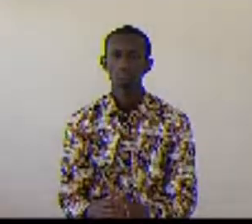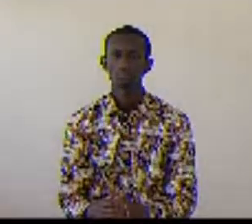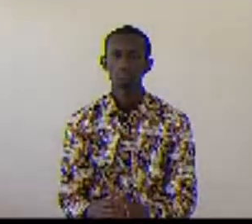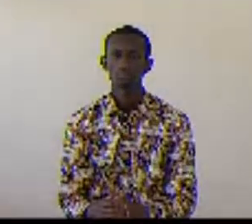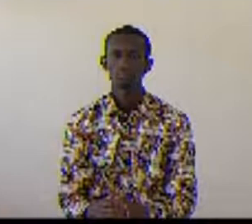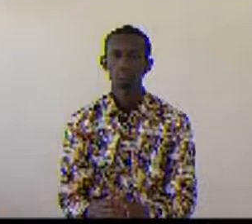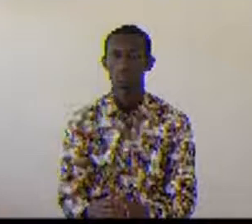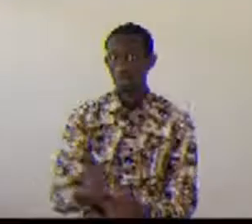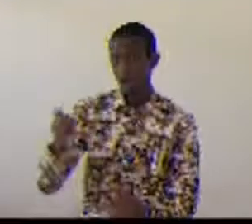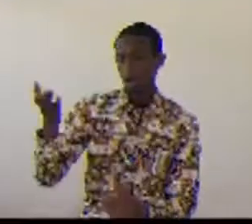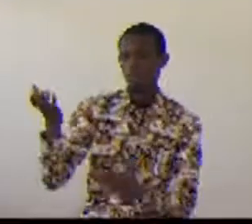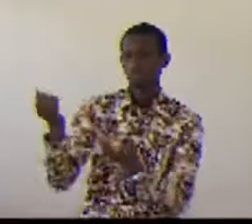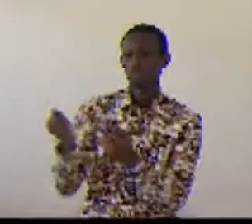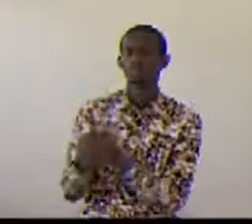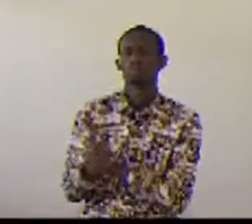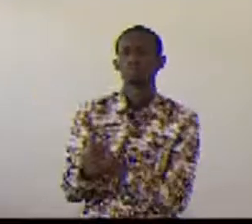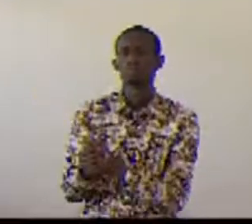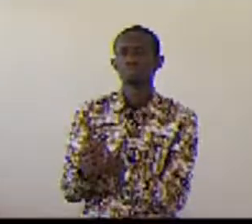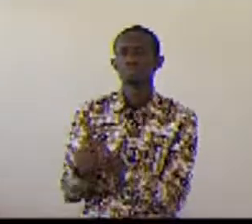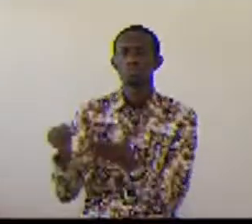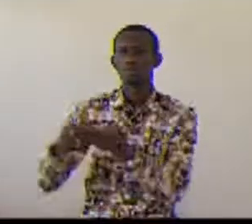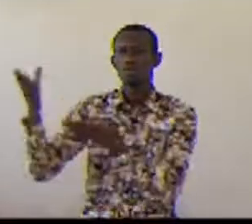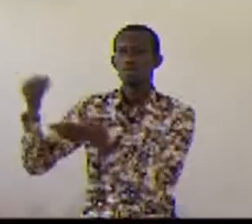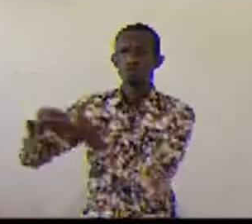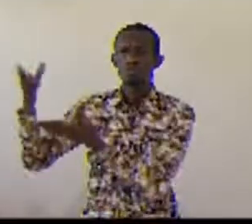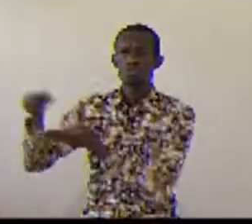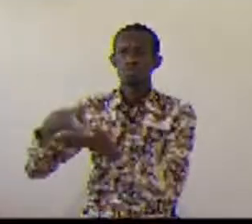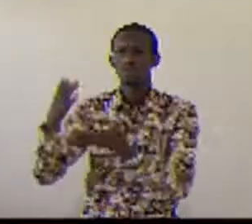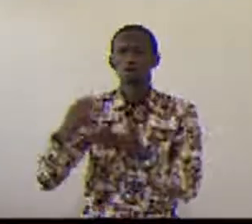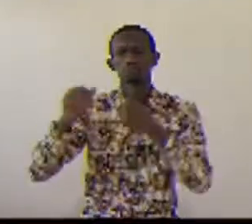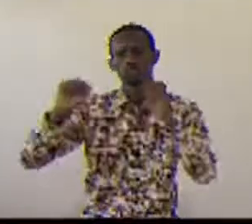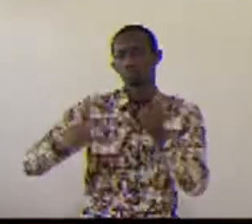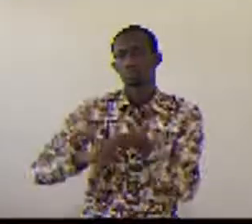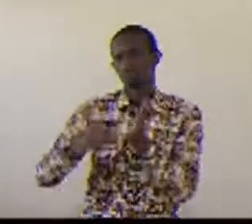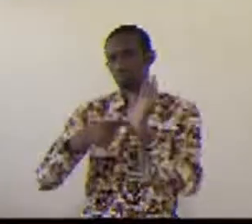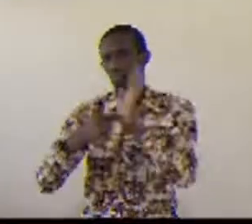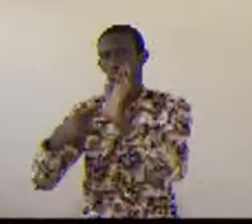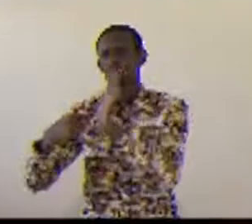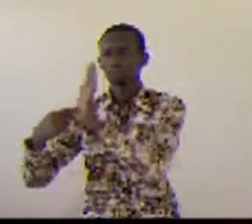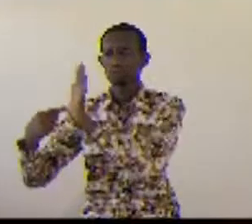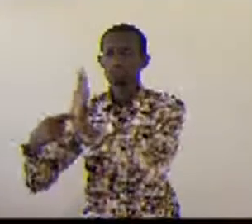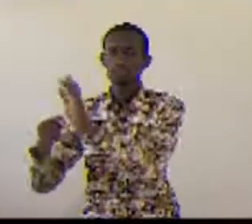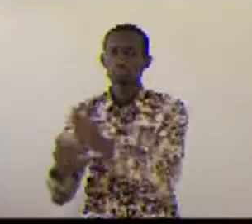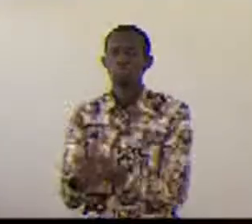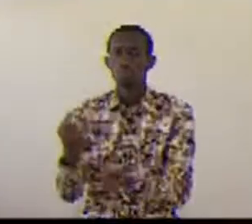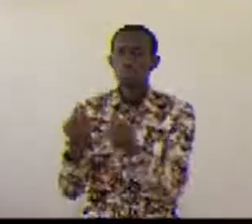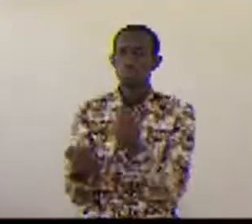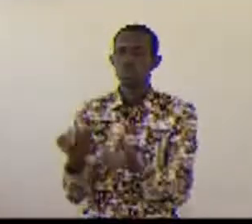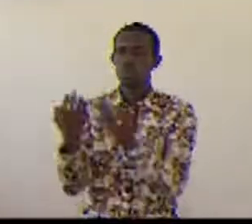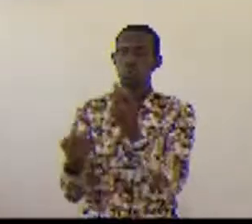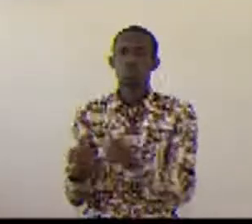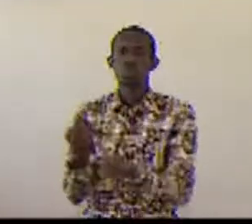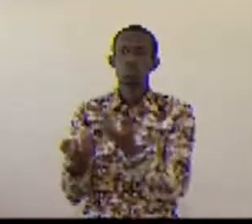And here we have some values, the values we can use to show the boiling and